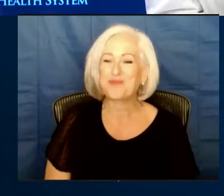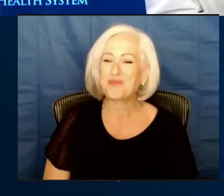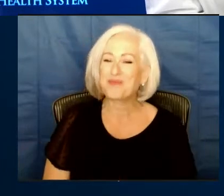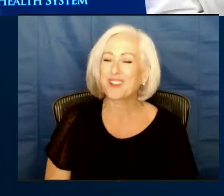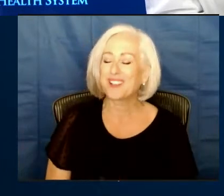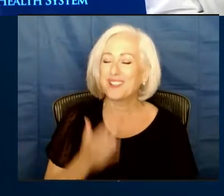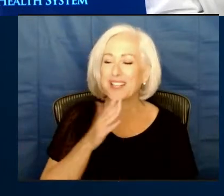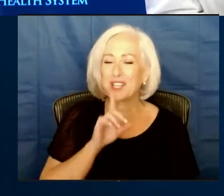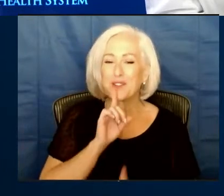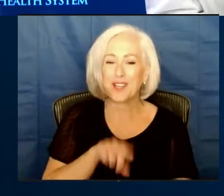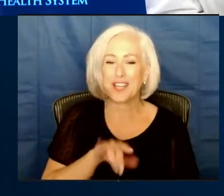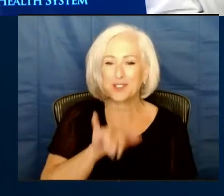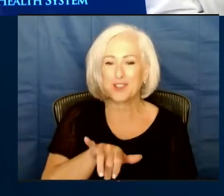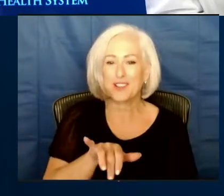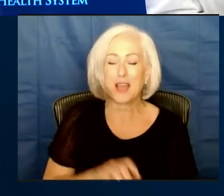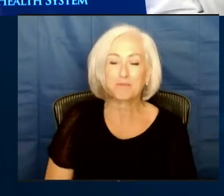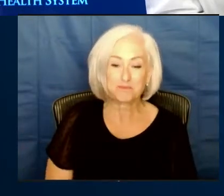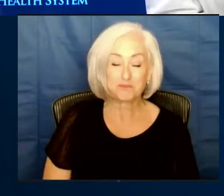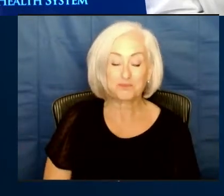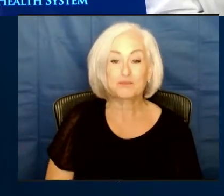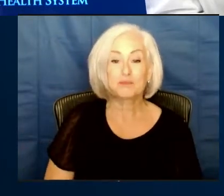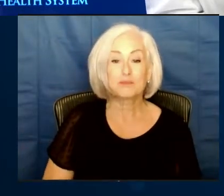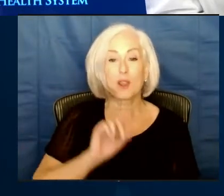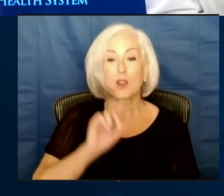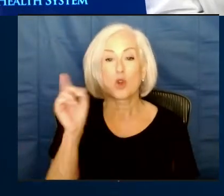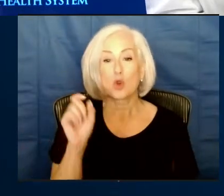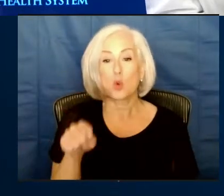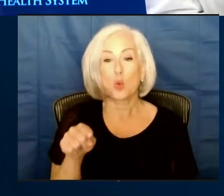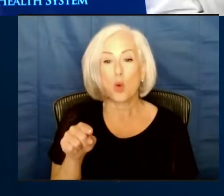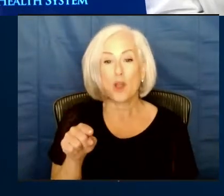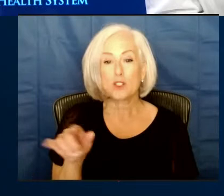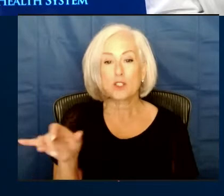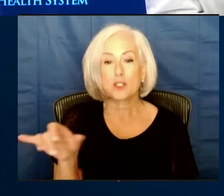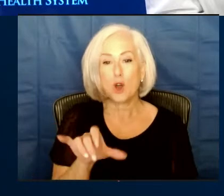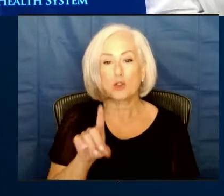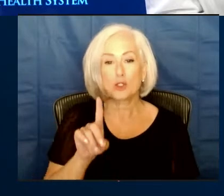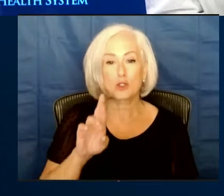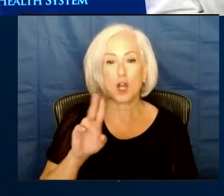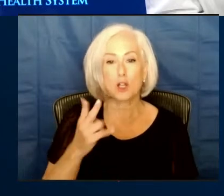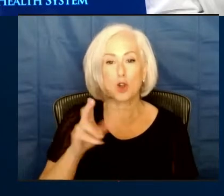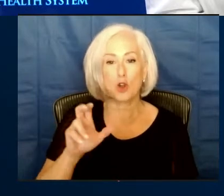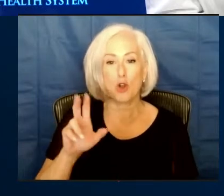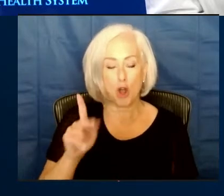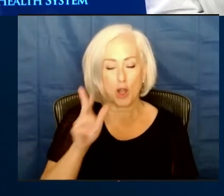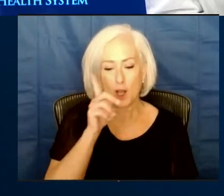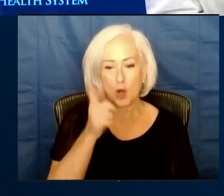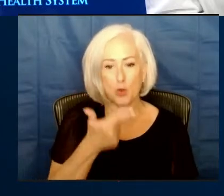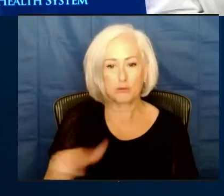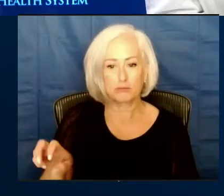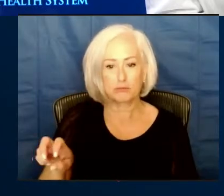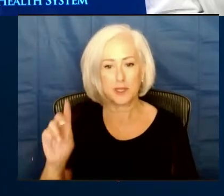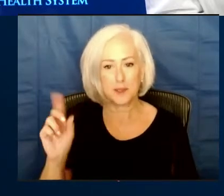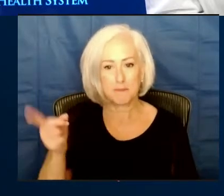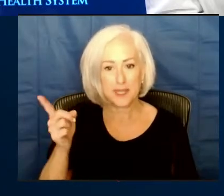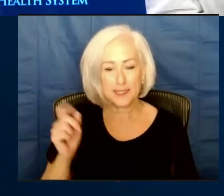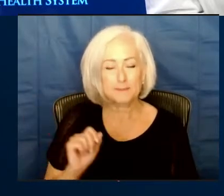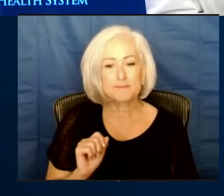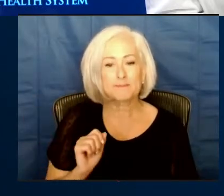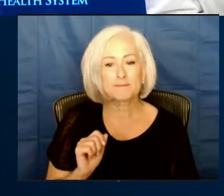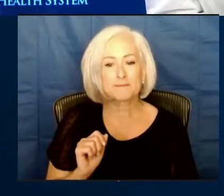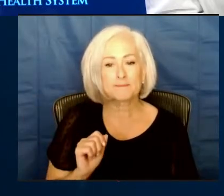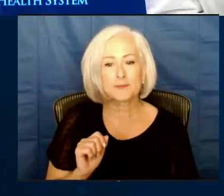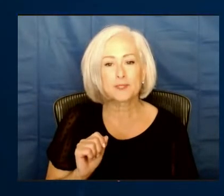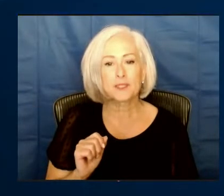answering that, Doc. So question for you, and also maybe Dr. Hawkinson. I know you're going to go to him here in just a moment, but it's a question from one of our media